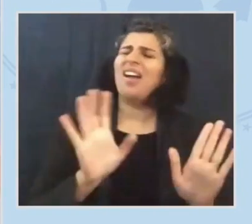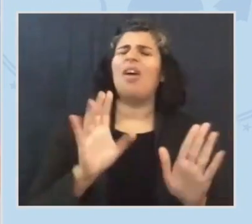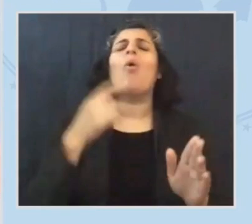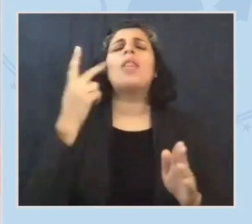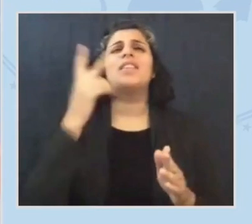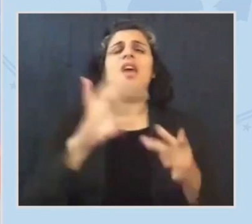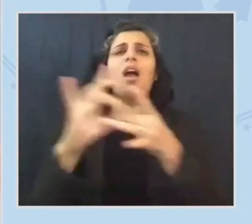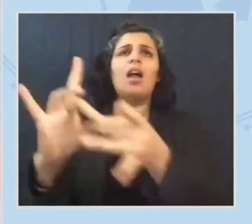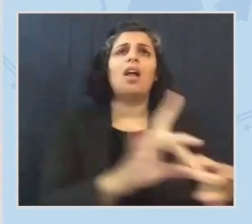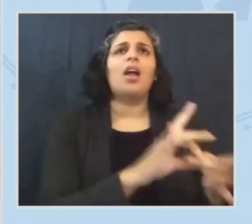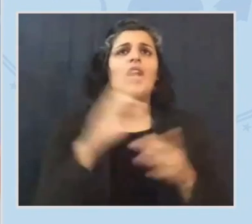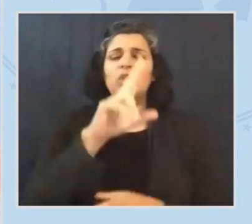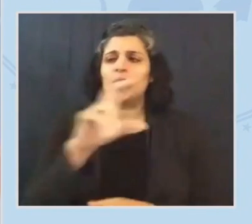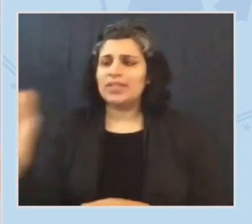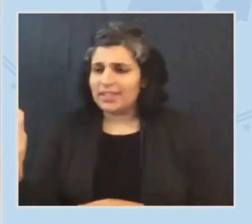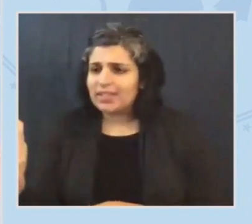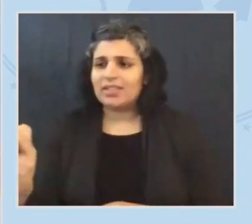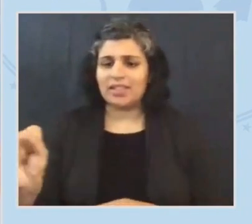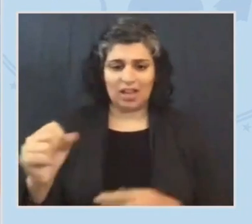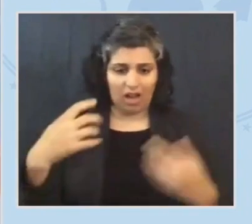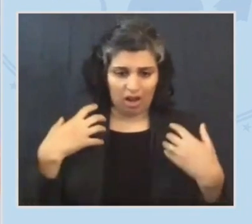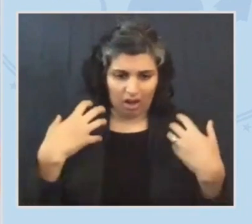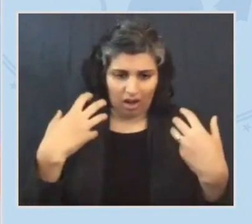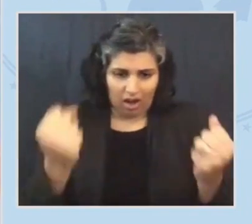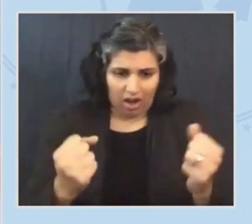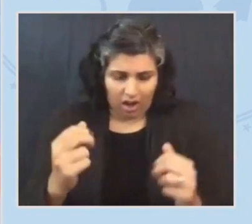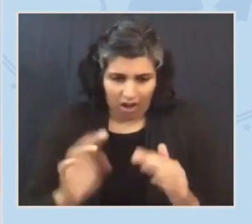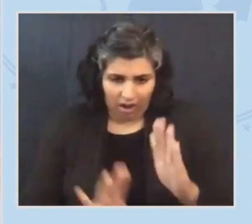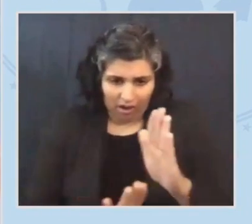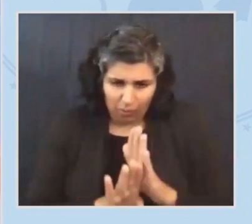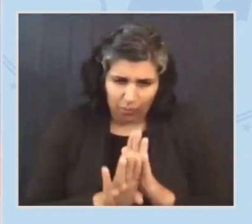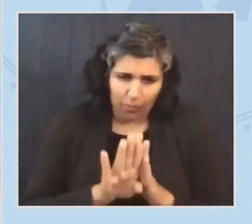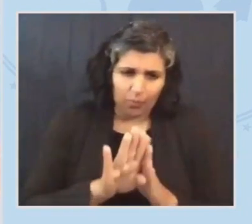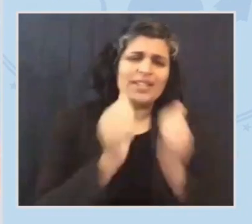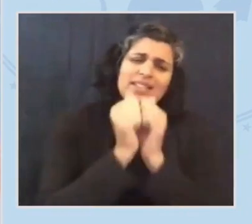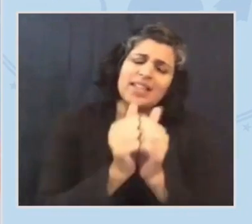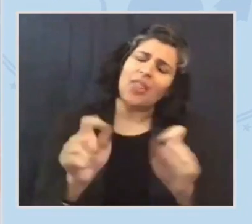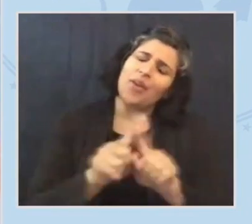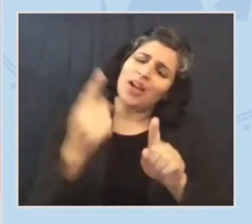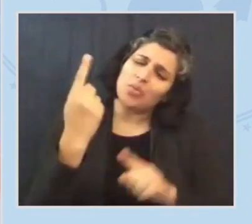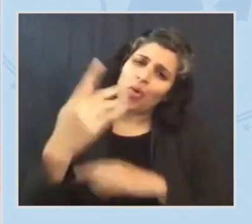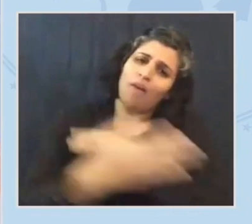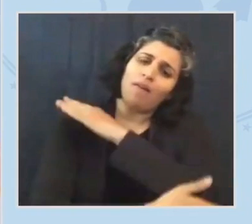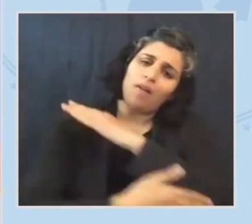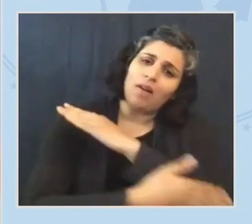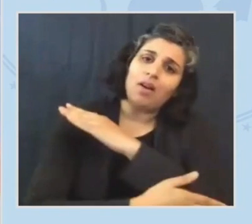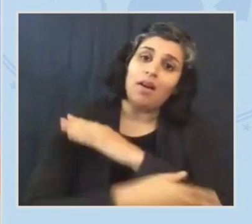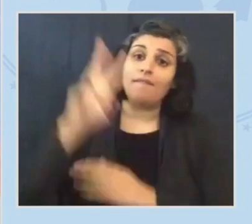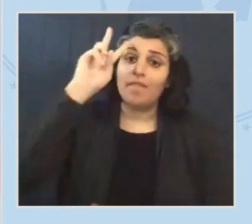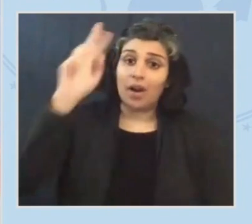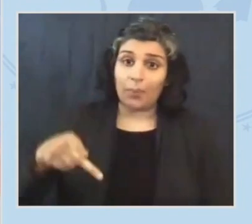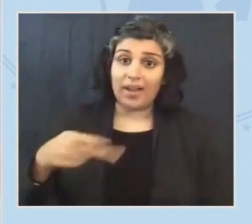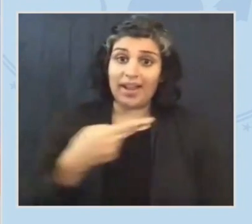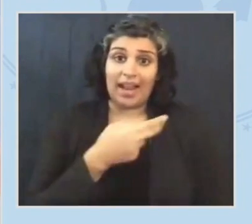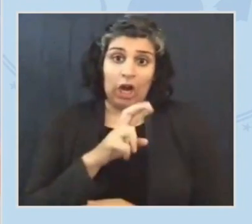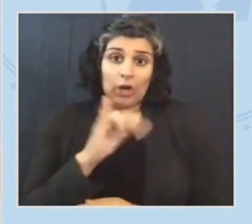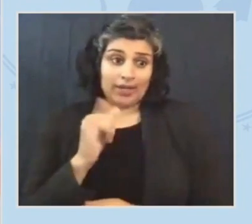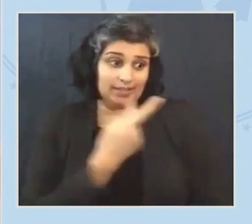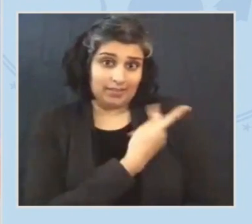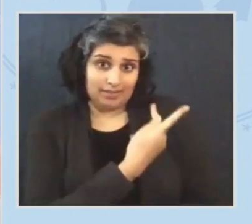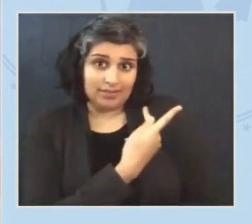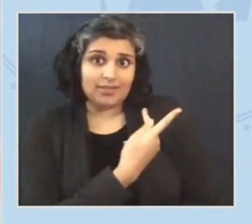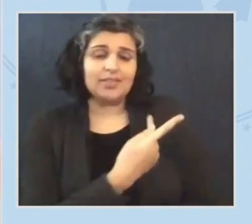everyone, and we recovered and rebuilt together as one nation. Vice President Harris and I will